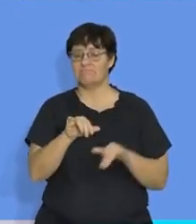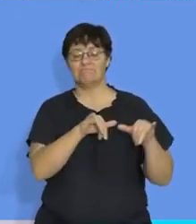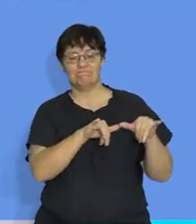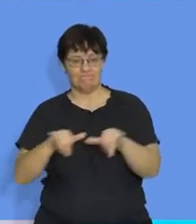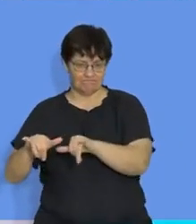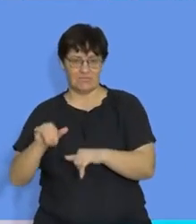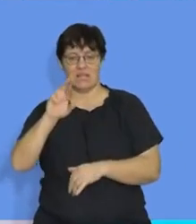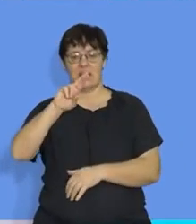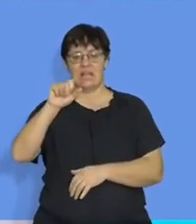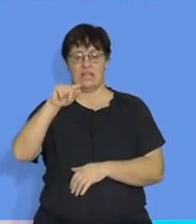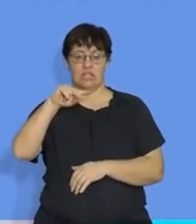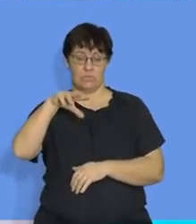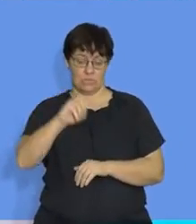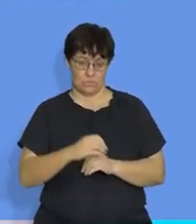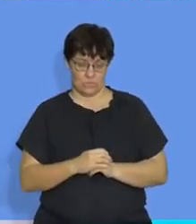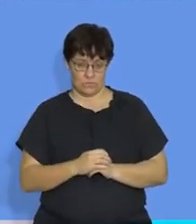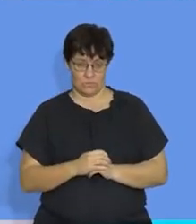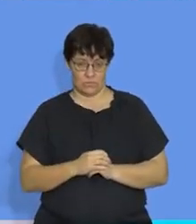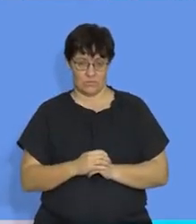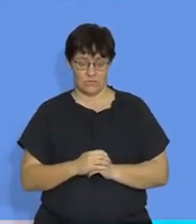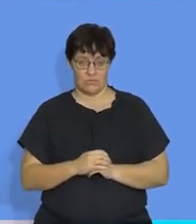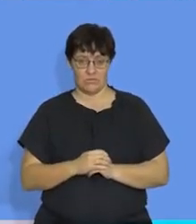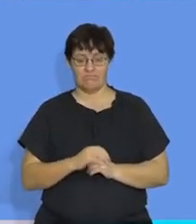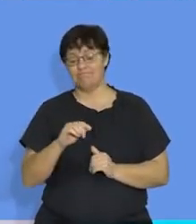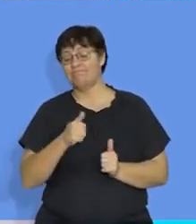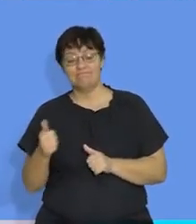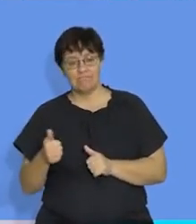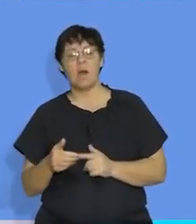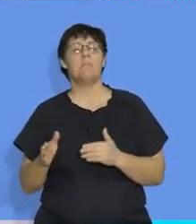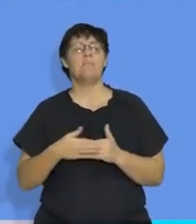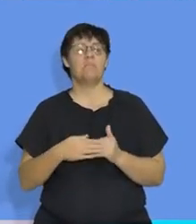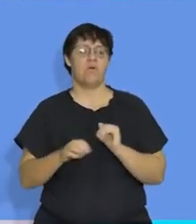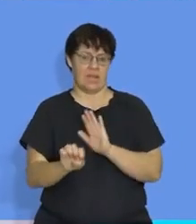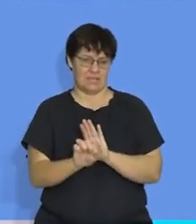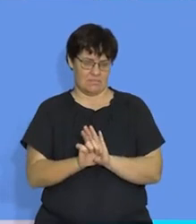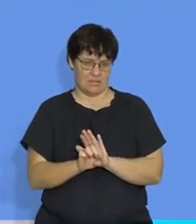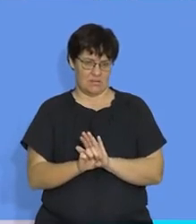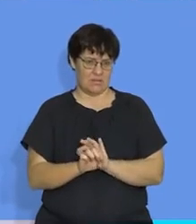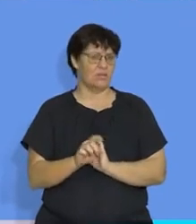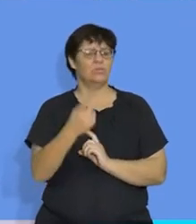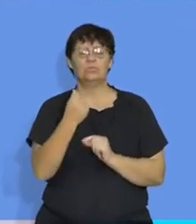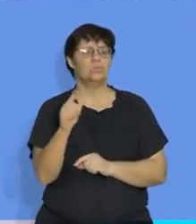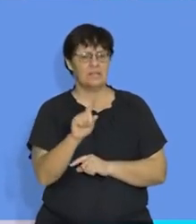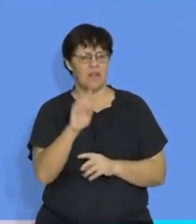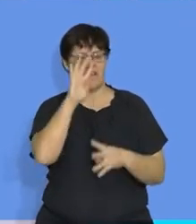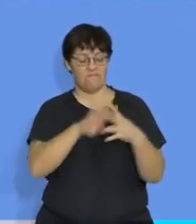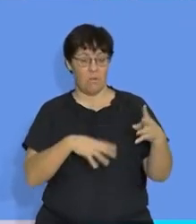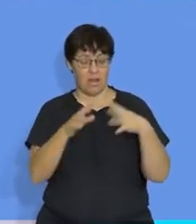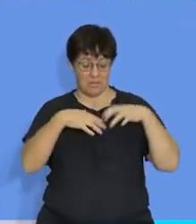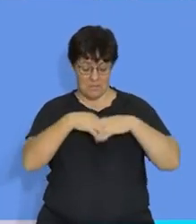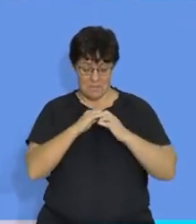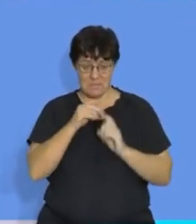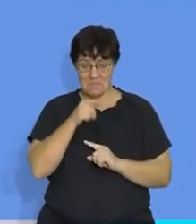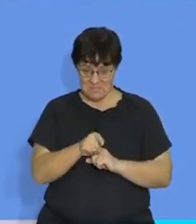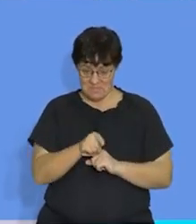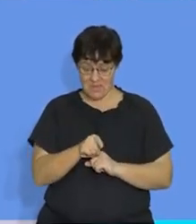common ratio. In this next lesson, we're going to be doing some more examples using the formula that I derived